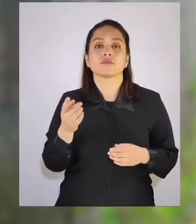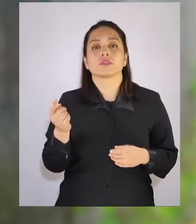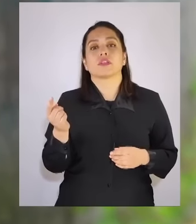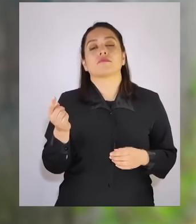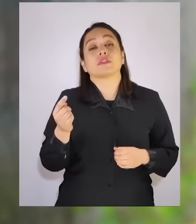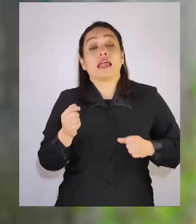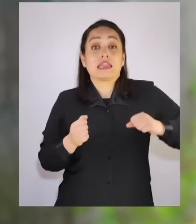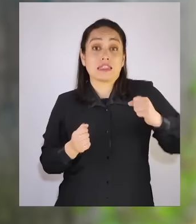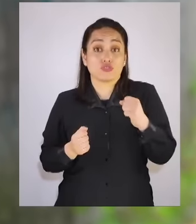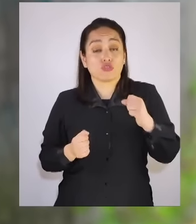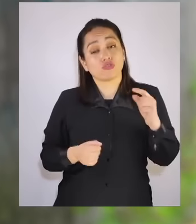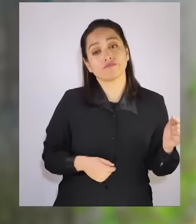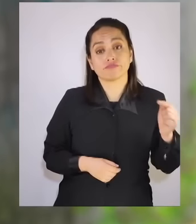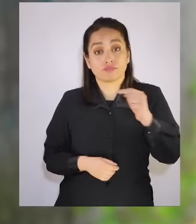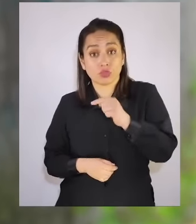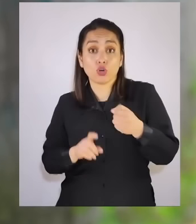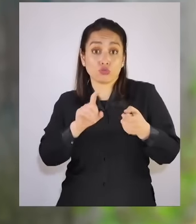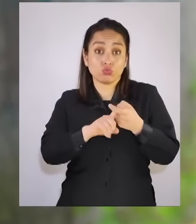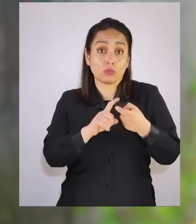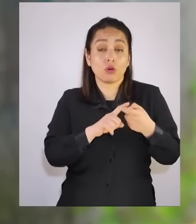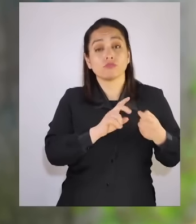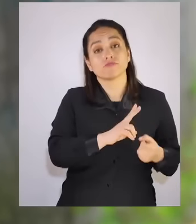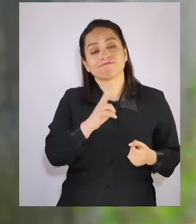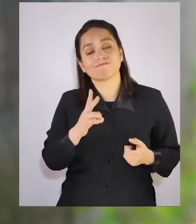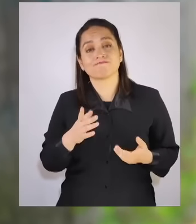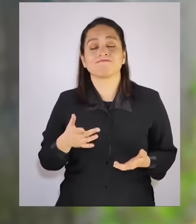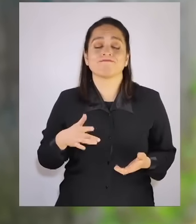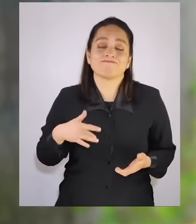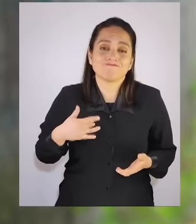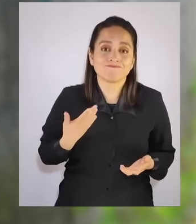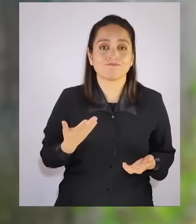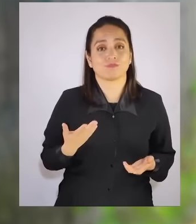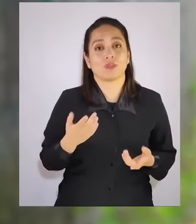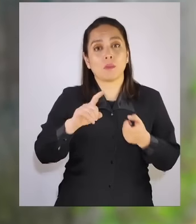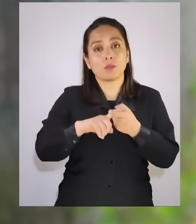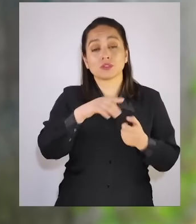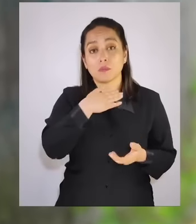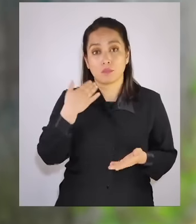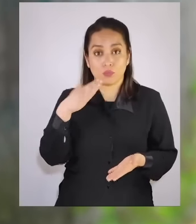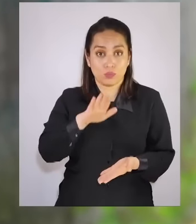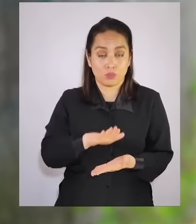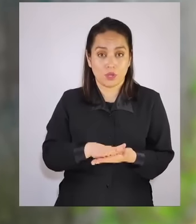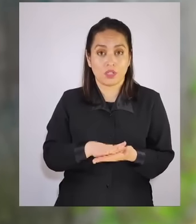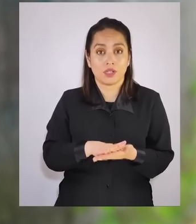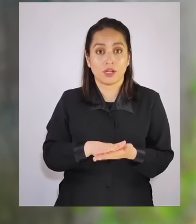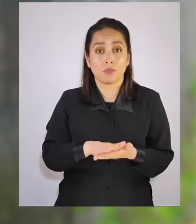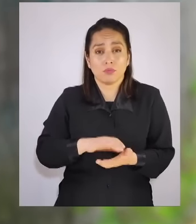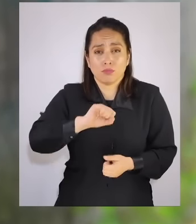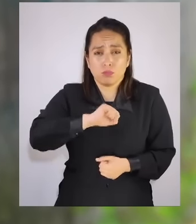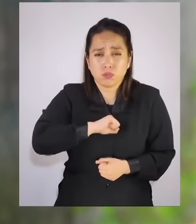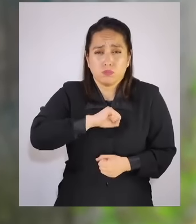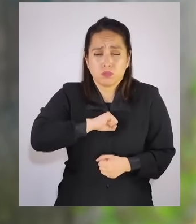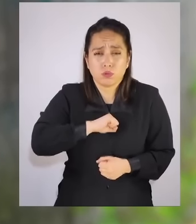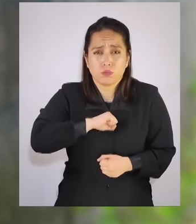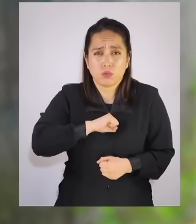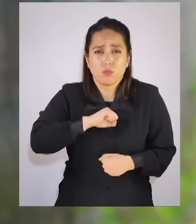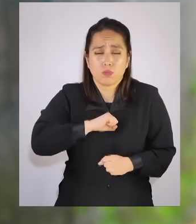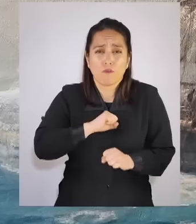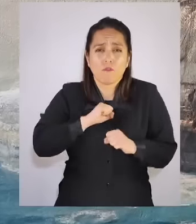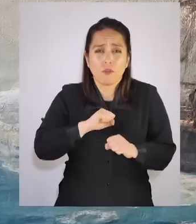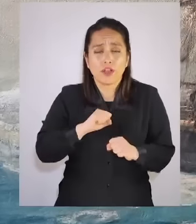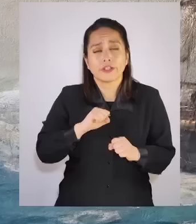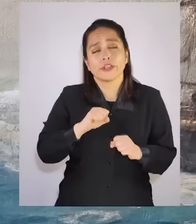hacia Escocia con su esposa, lamentablemente ella fallece de tuberculosis en el